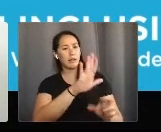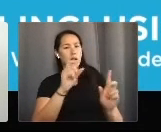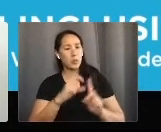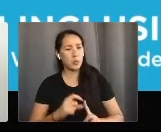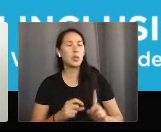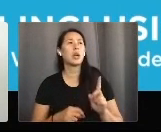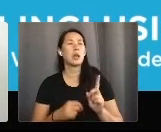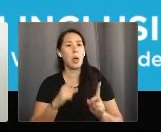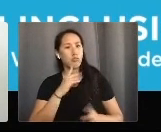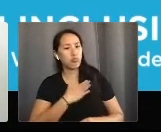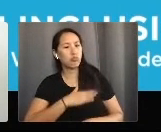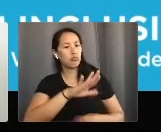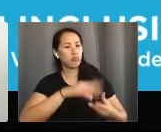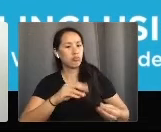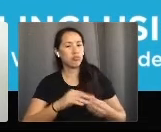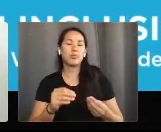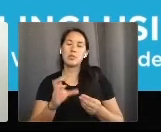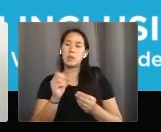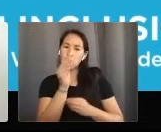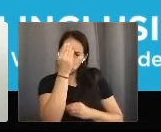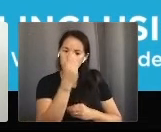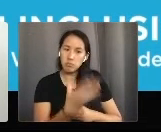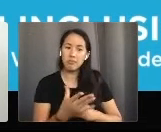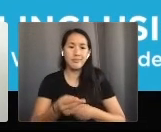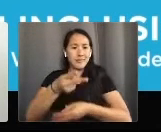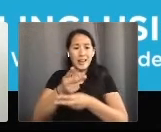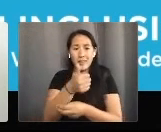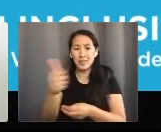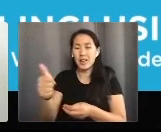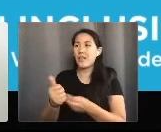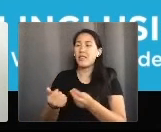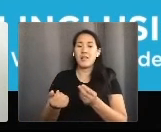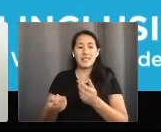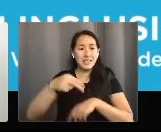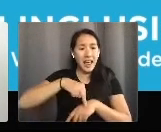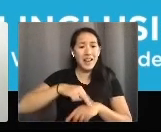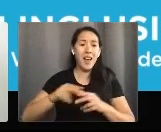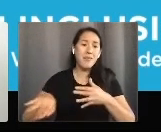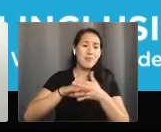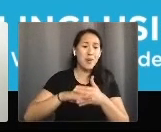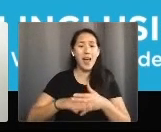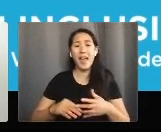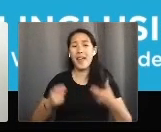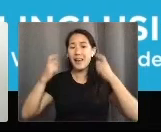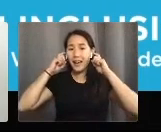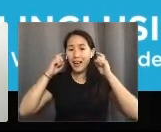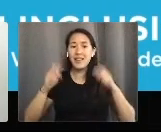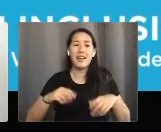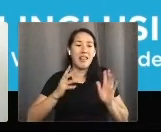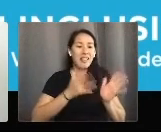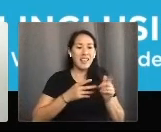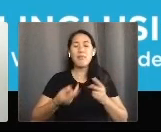in the chat. Take care of yourself. Wherever you are, stand up, take a break. Keep AirPods on, your earbuds